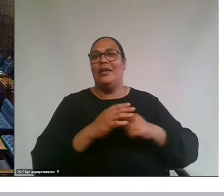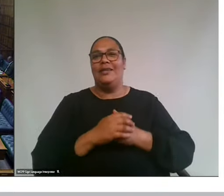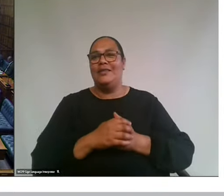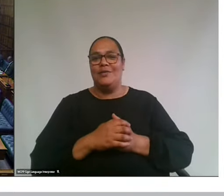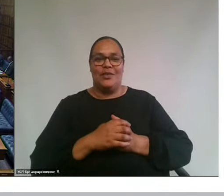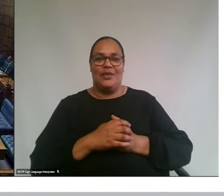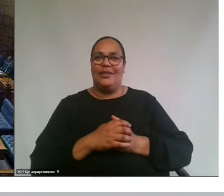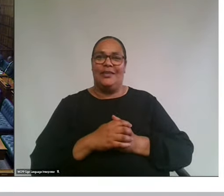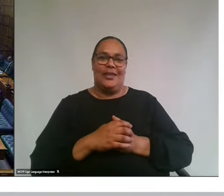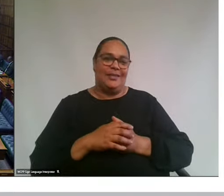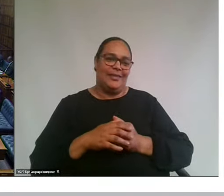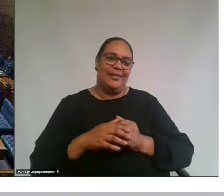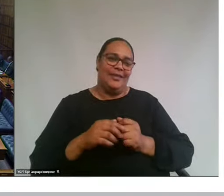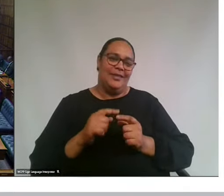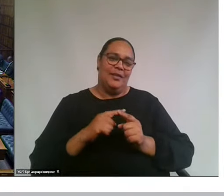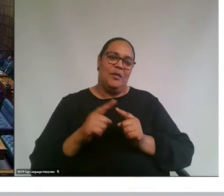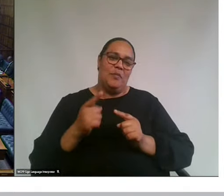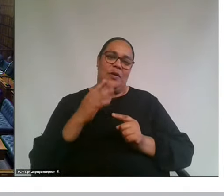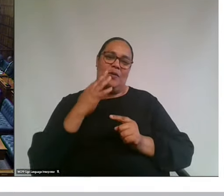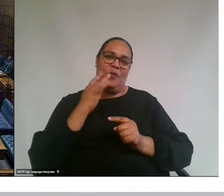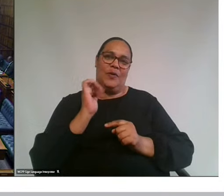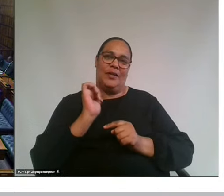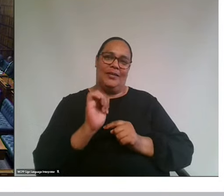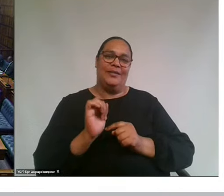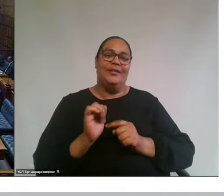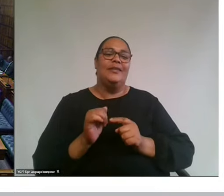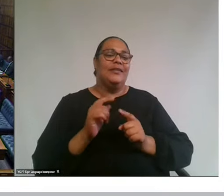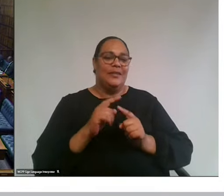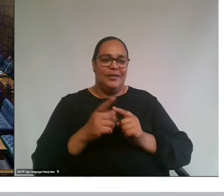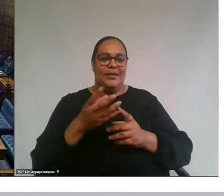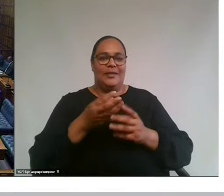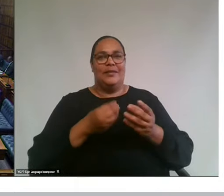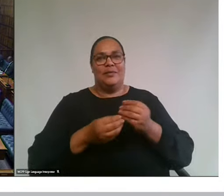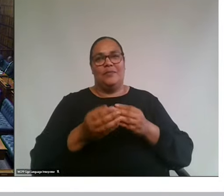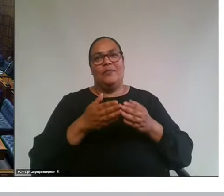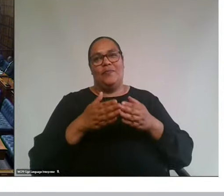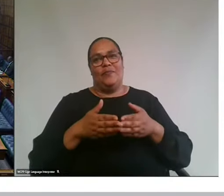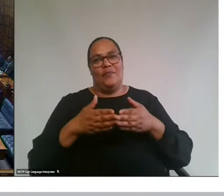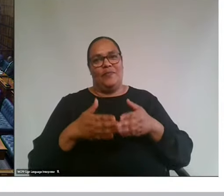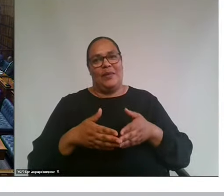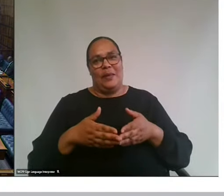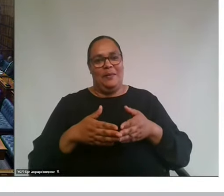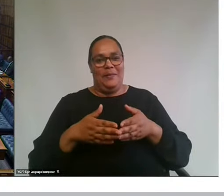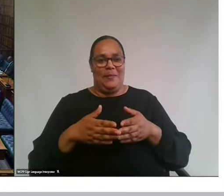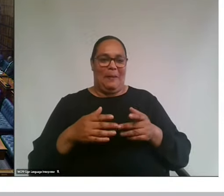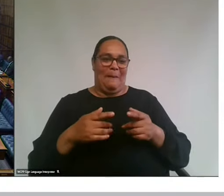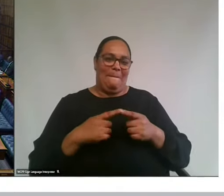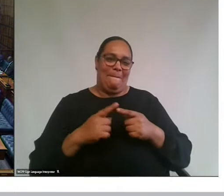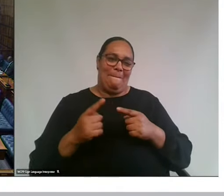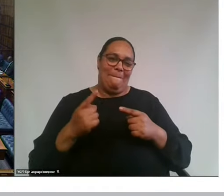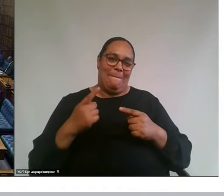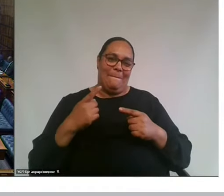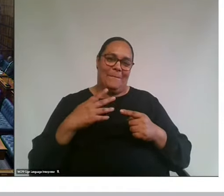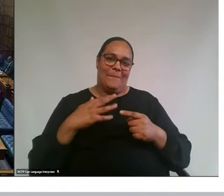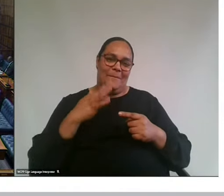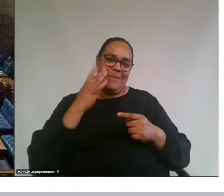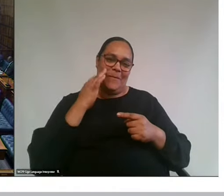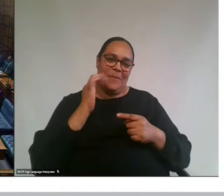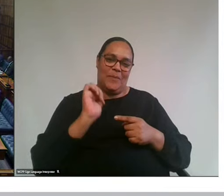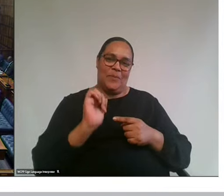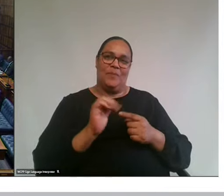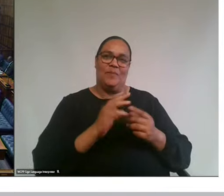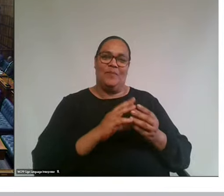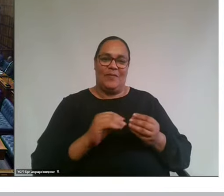global scale because when they reach those export markets there they will now not have to uh you